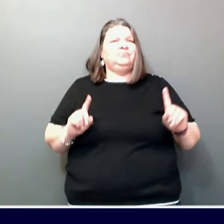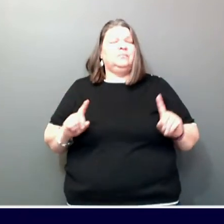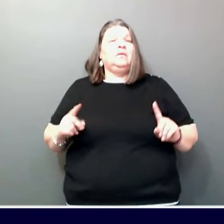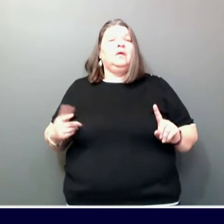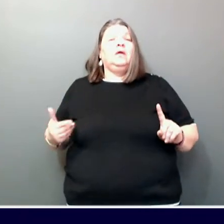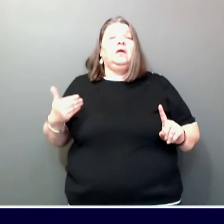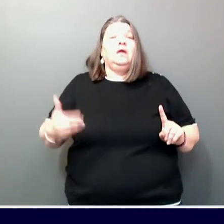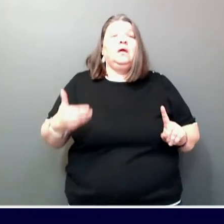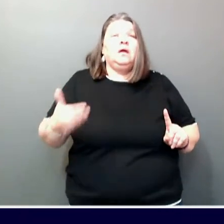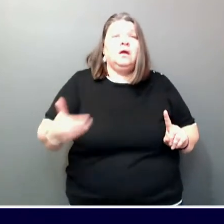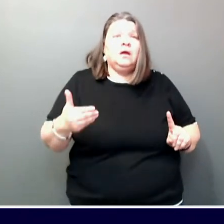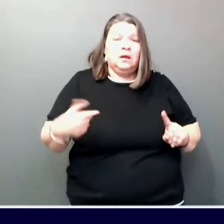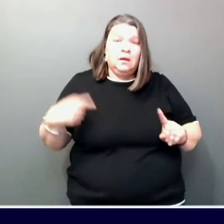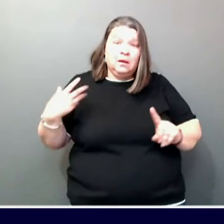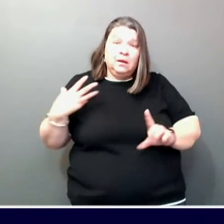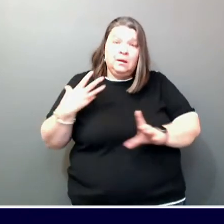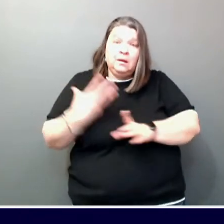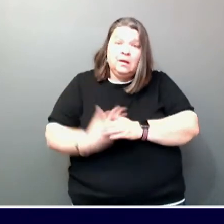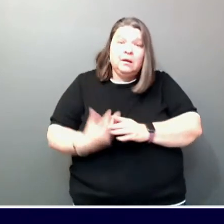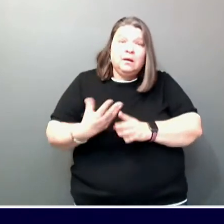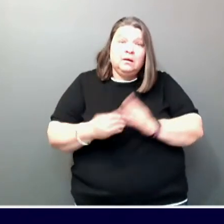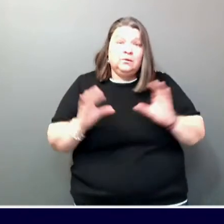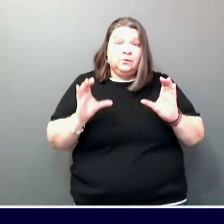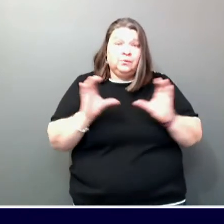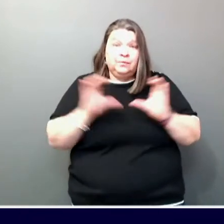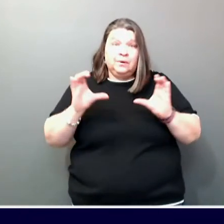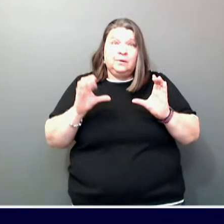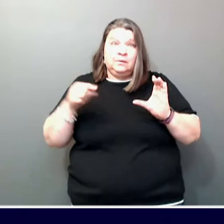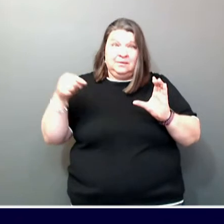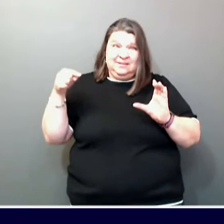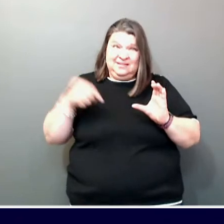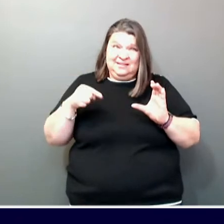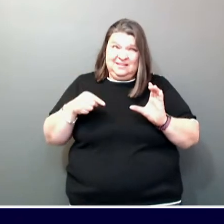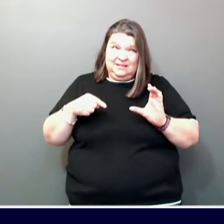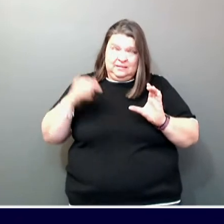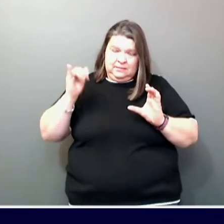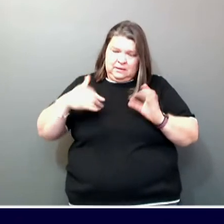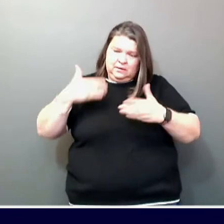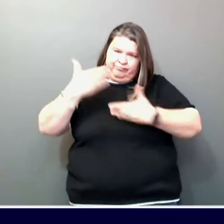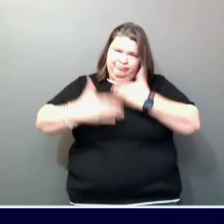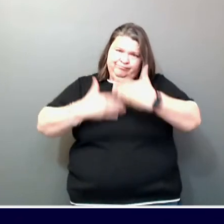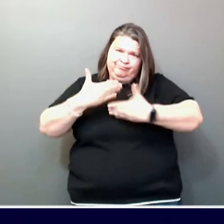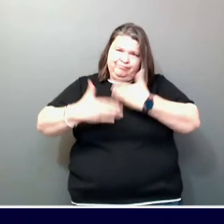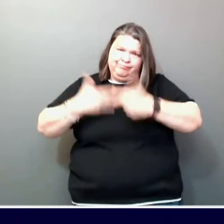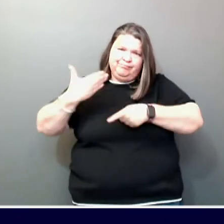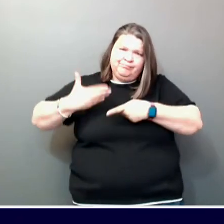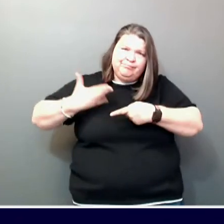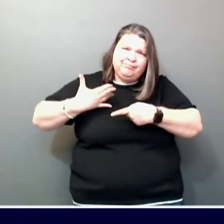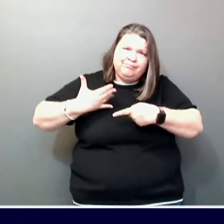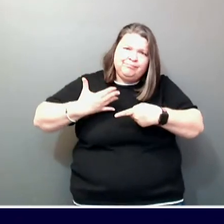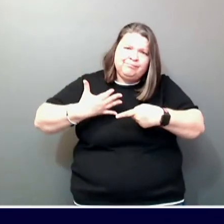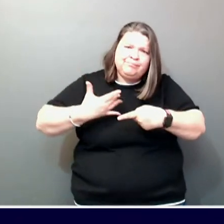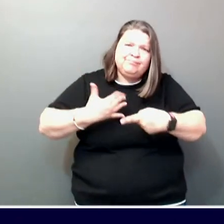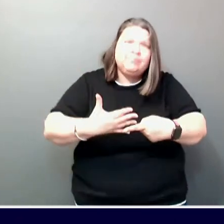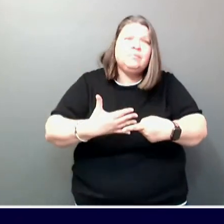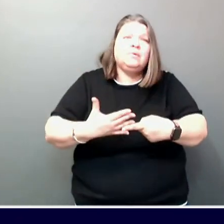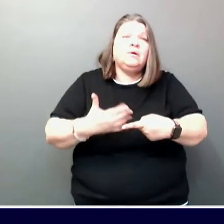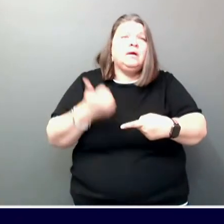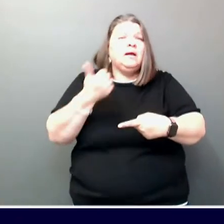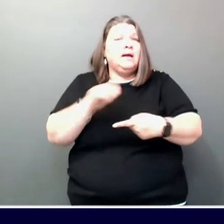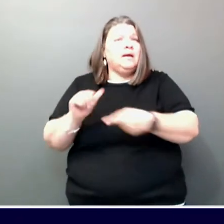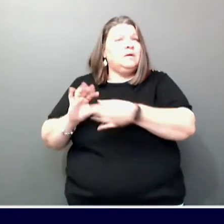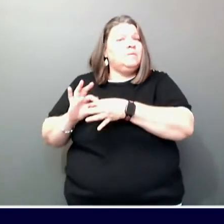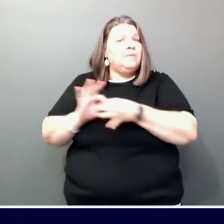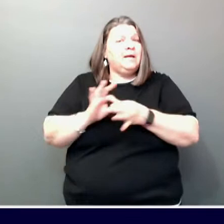vital records that are reported into Maine CDC to determine if COVID is listed by the treating